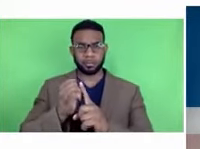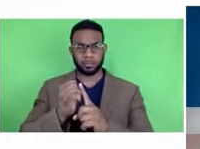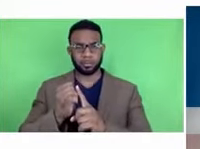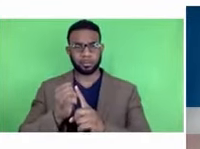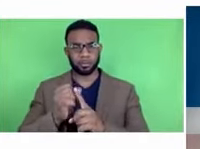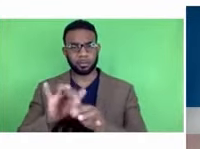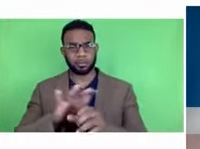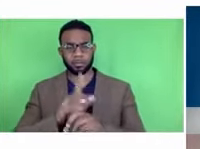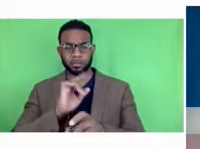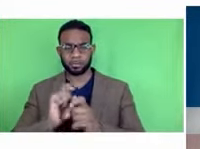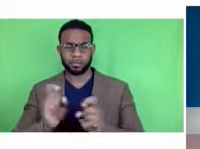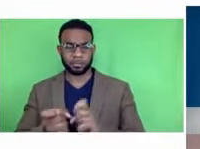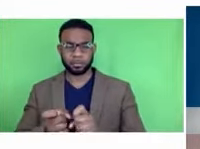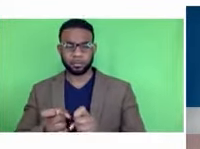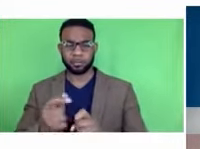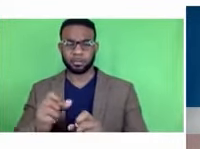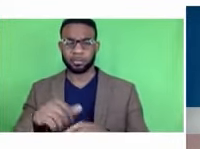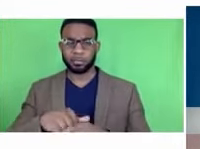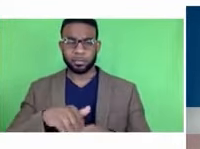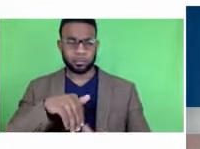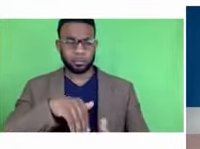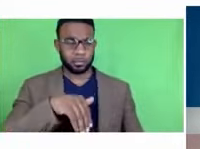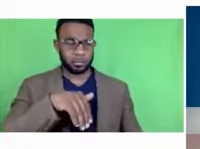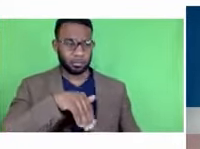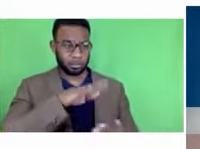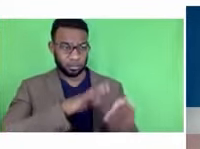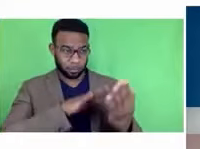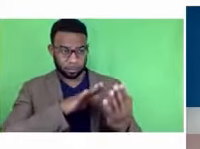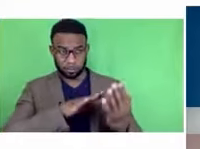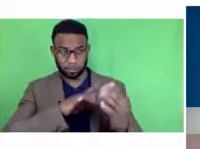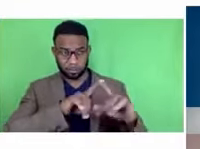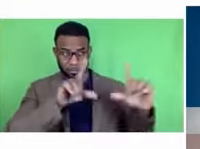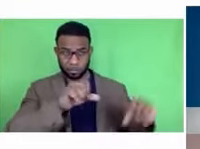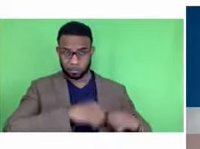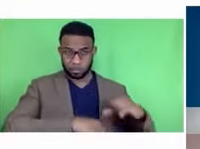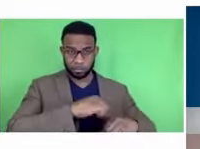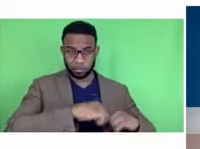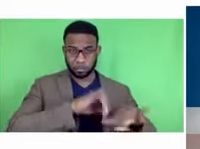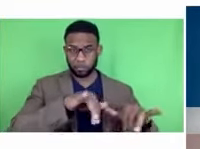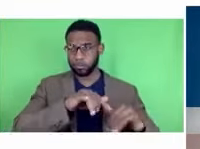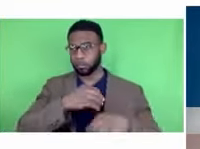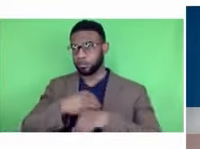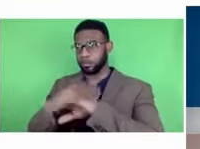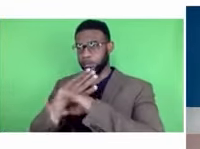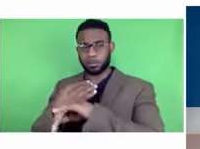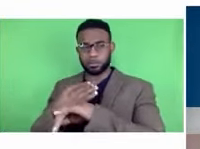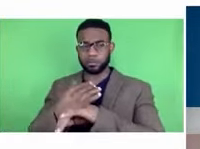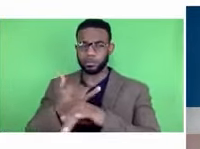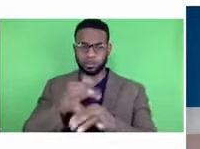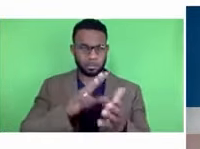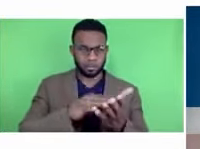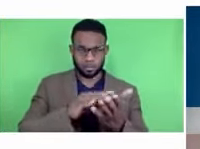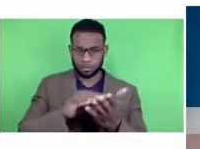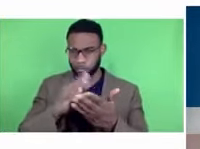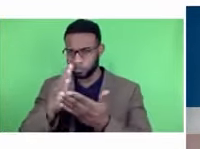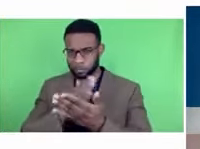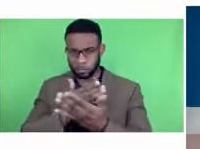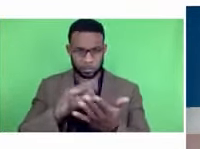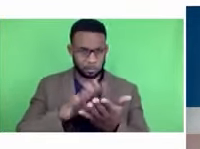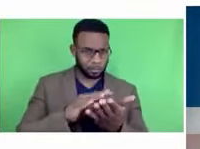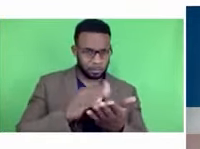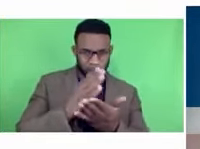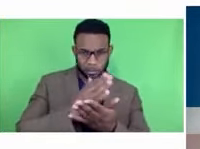really changed us from a in-person brick and mortar school system to a virtual. And they're still learning lessons. They're still learning lessons